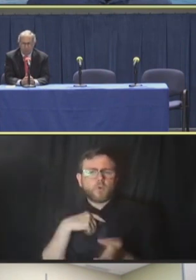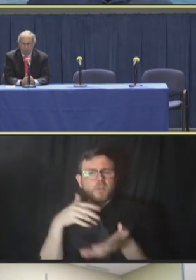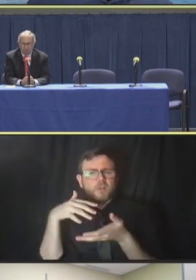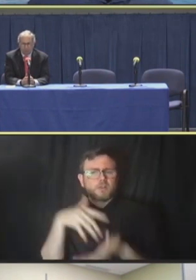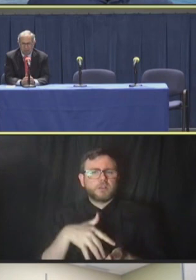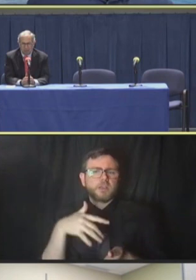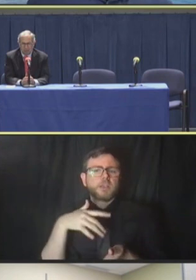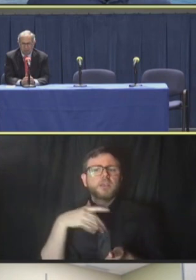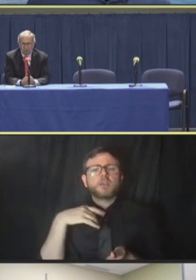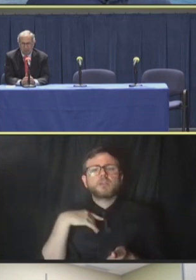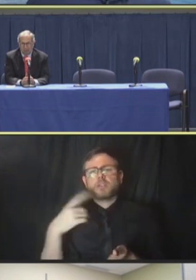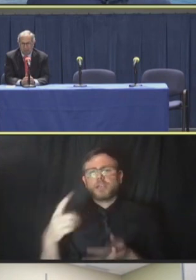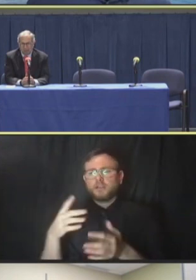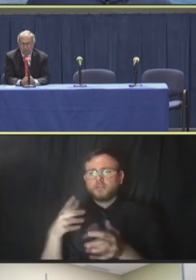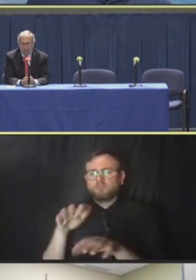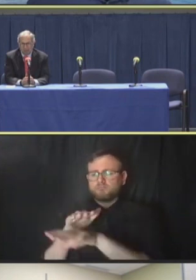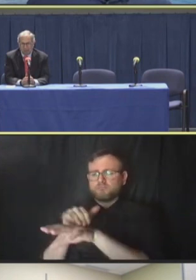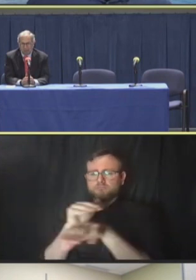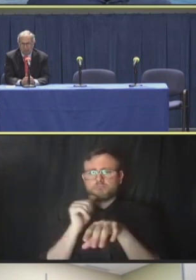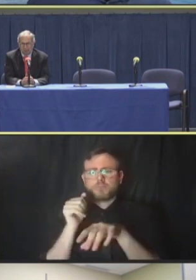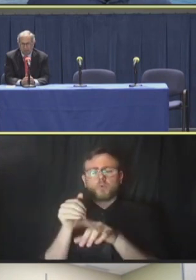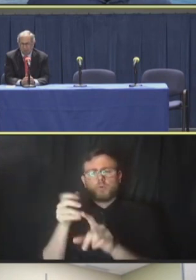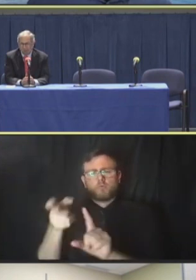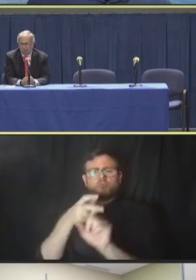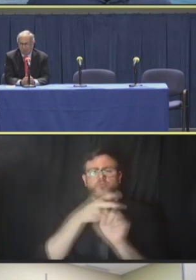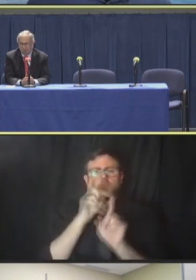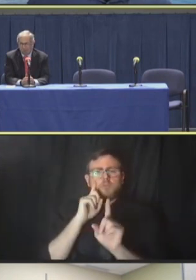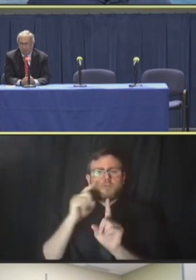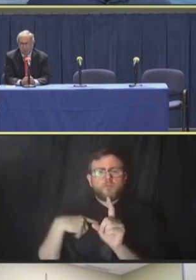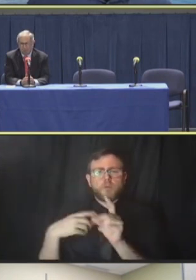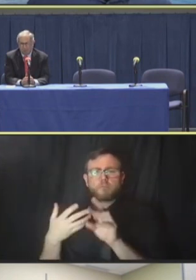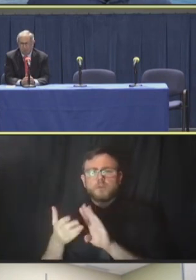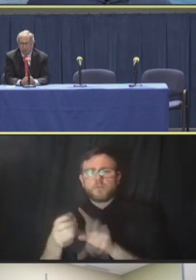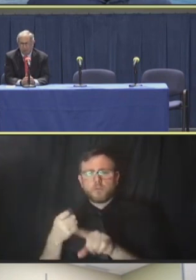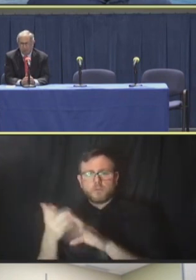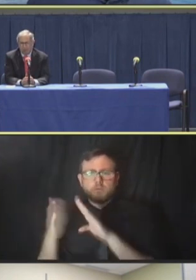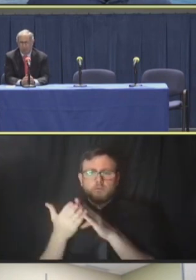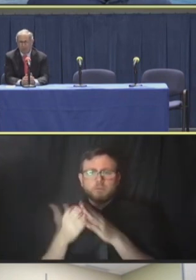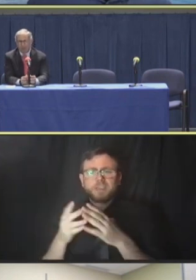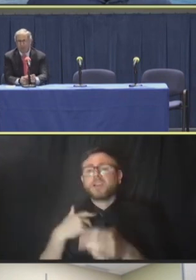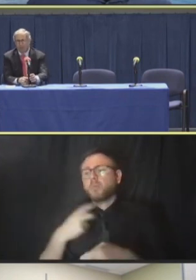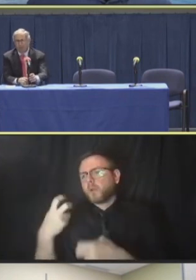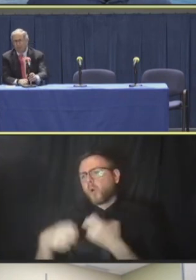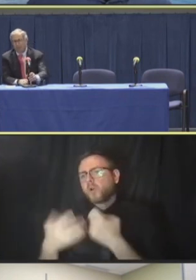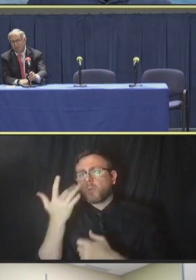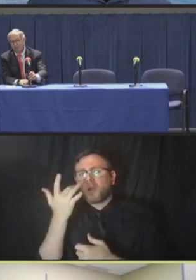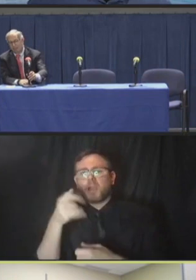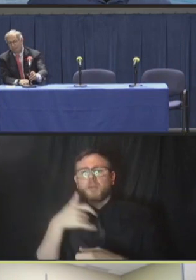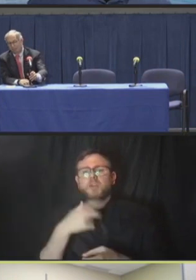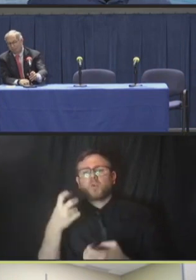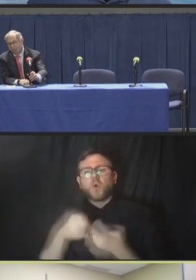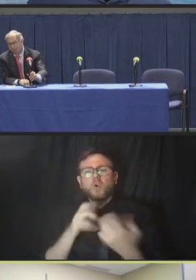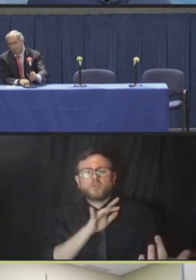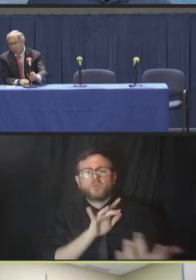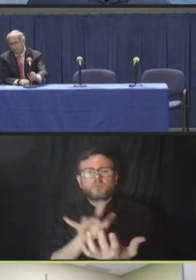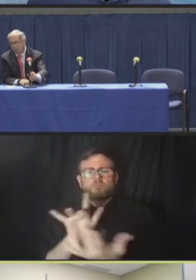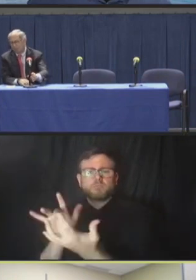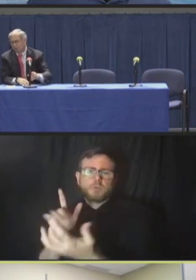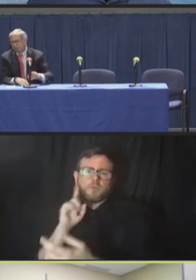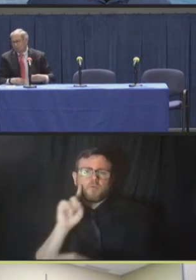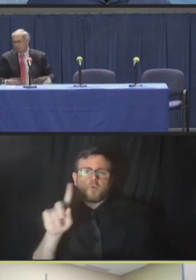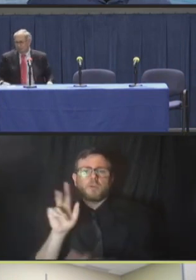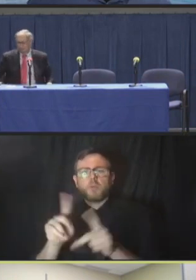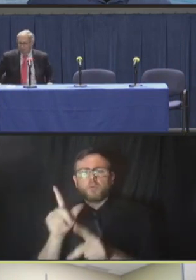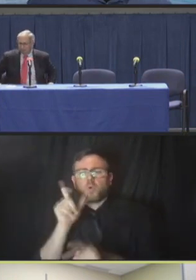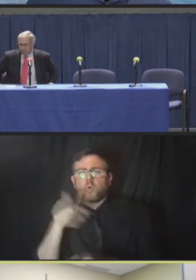participants equally because we're not going to get those participants that actually are harder to reach. Yeah, thank you, Dr. Del Rio. I